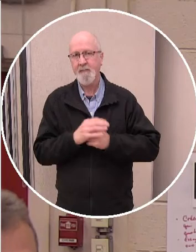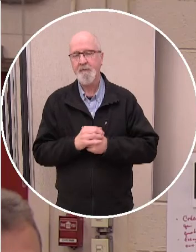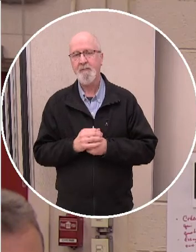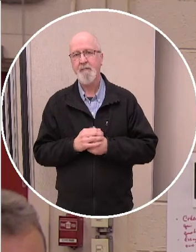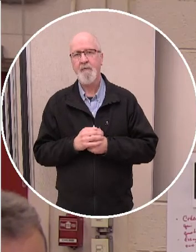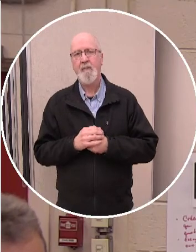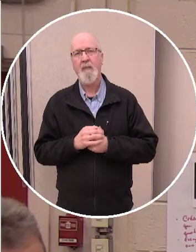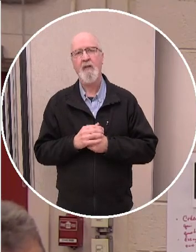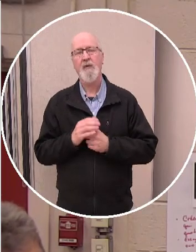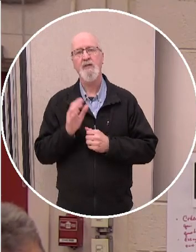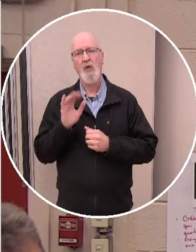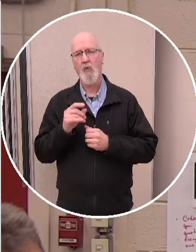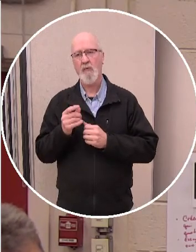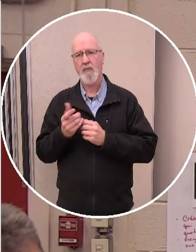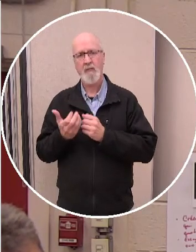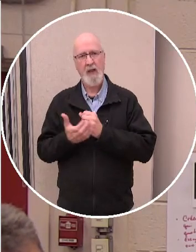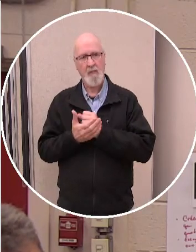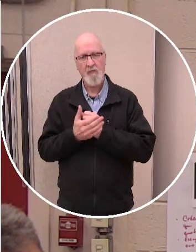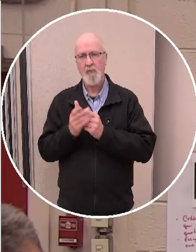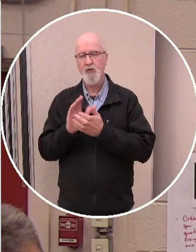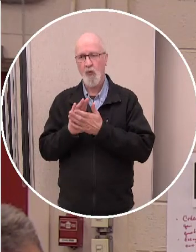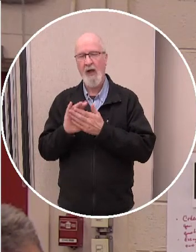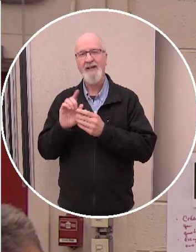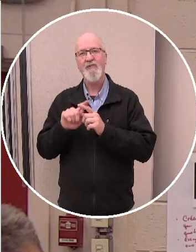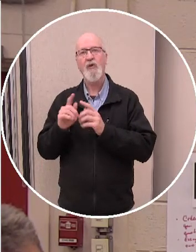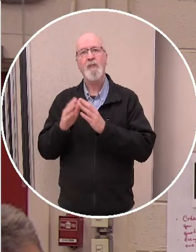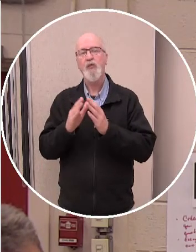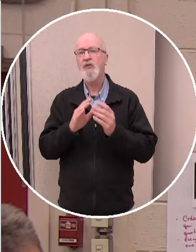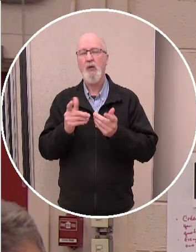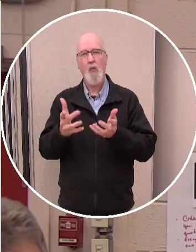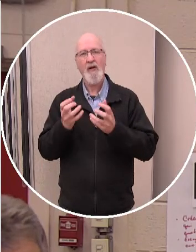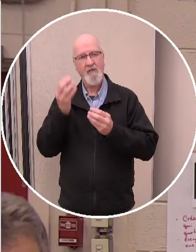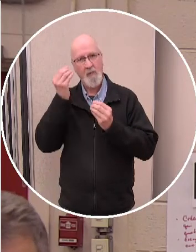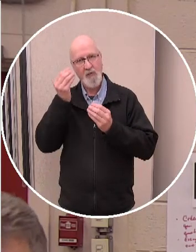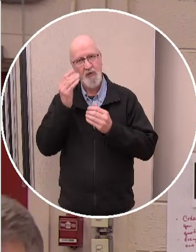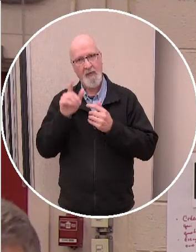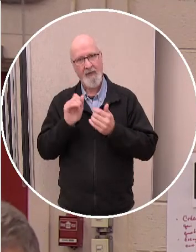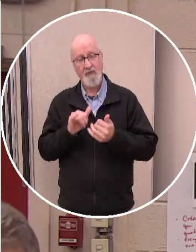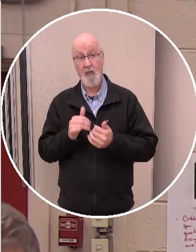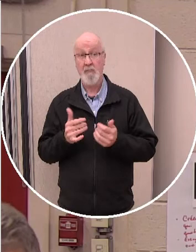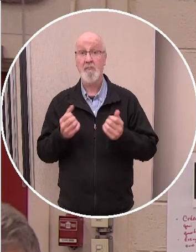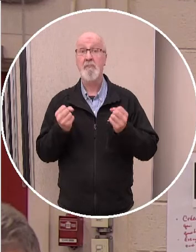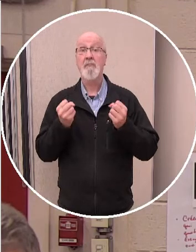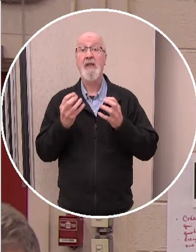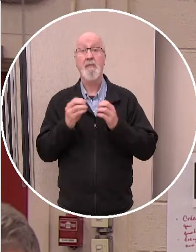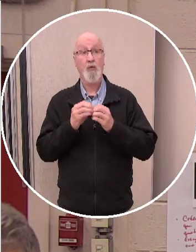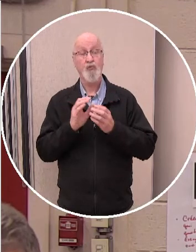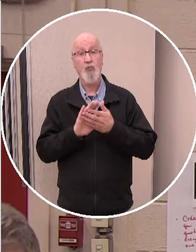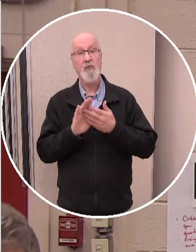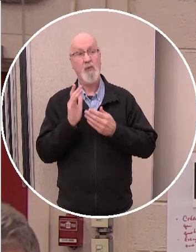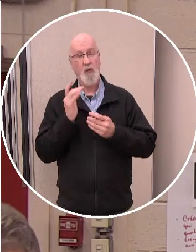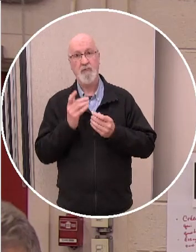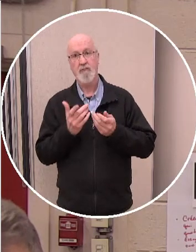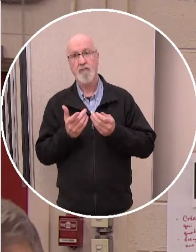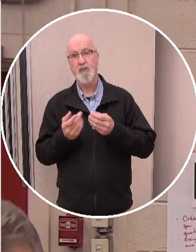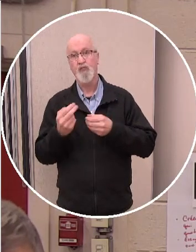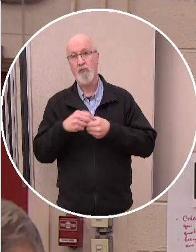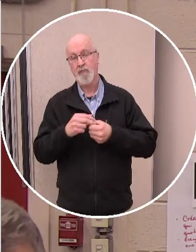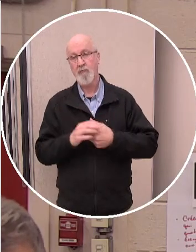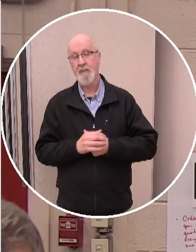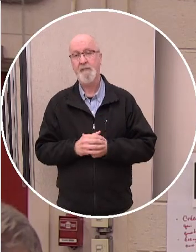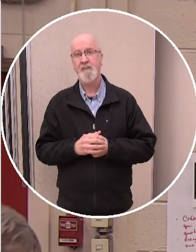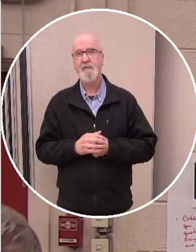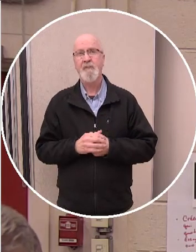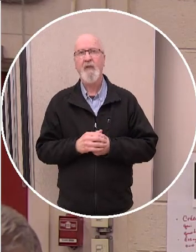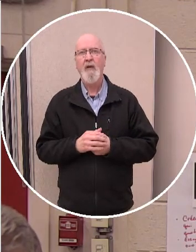the system with schools and school communities seeking information, so there may be many more. We had a look at